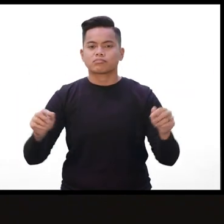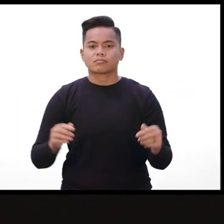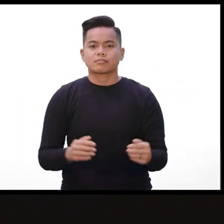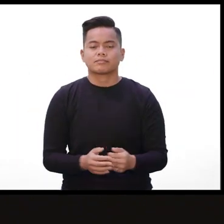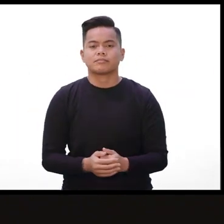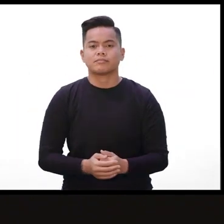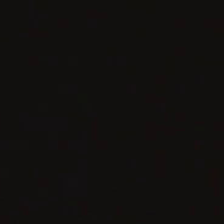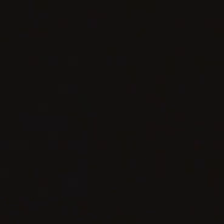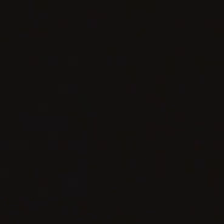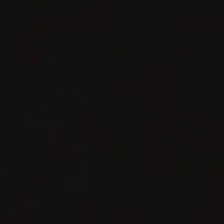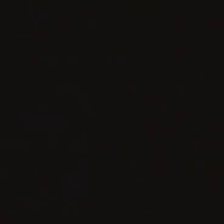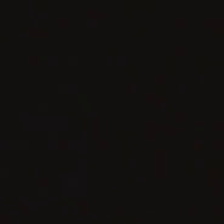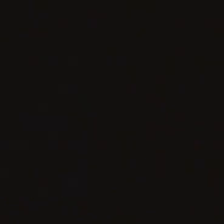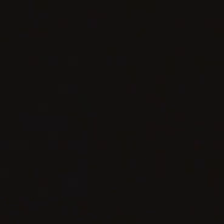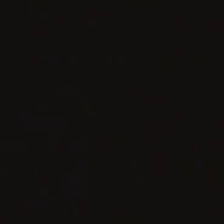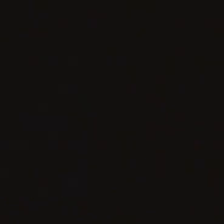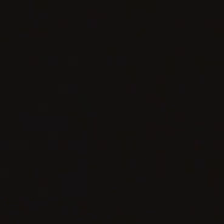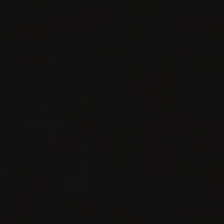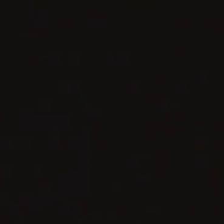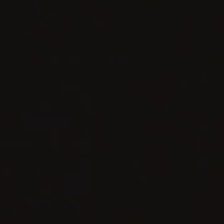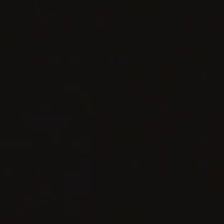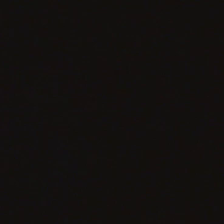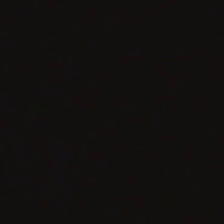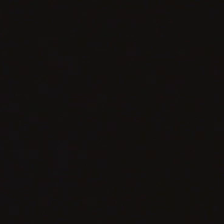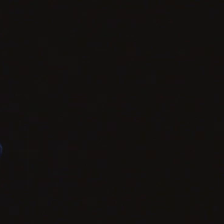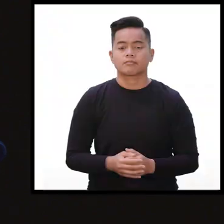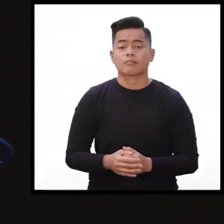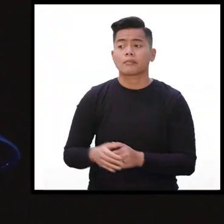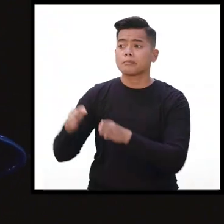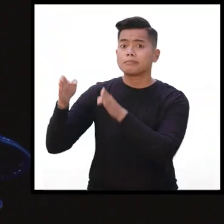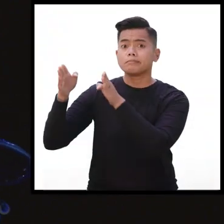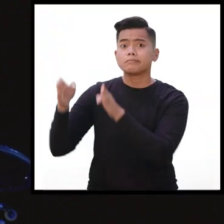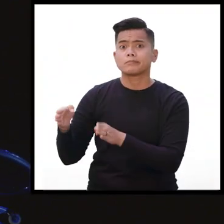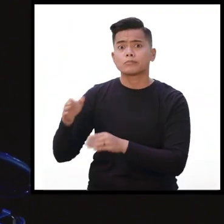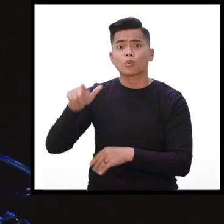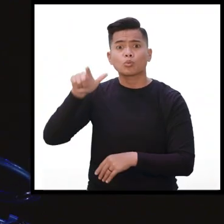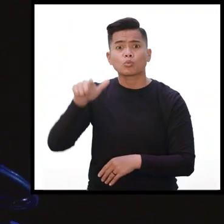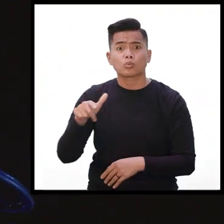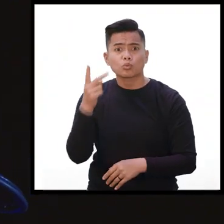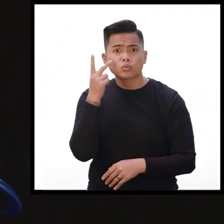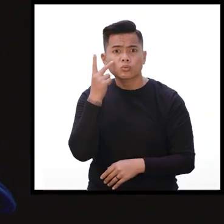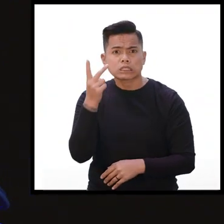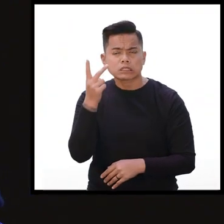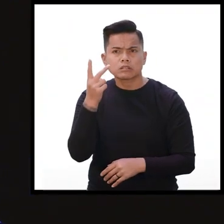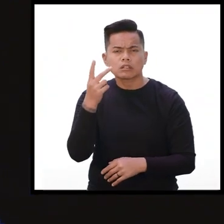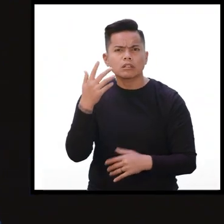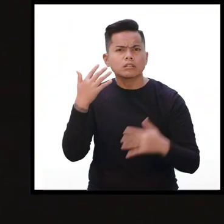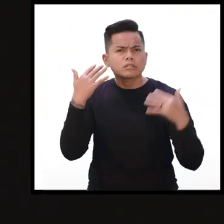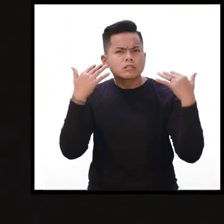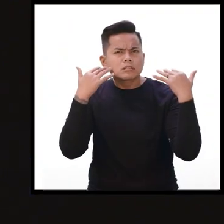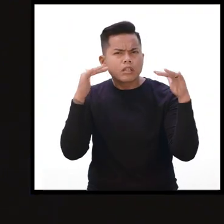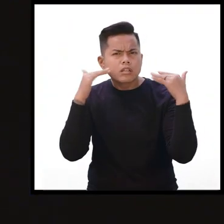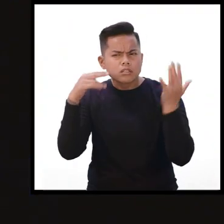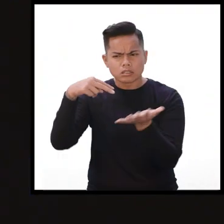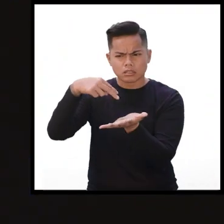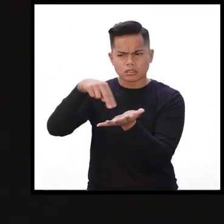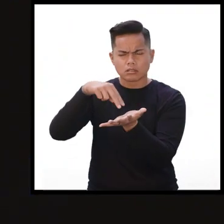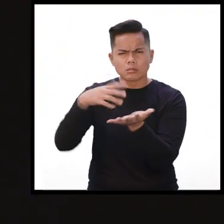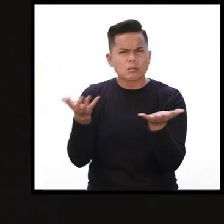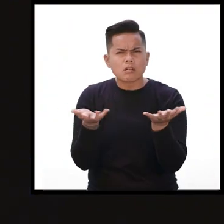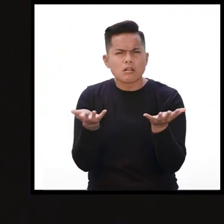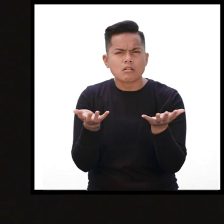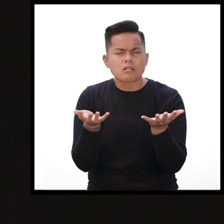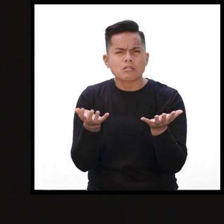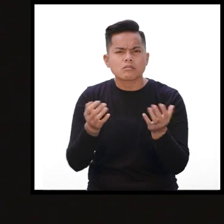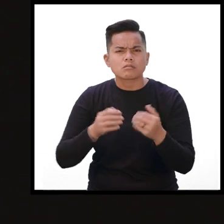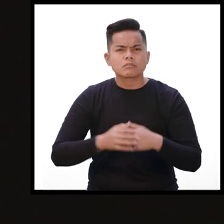form. She swims in dark blue light. For someone who is primarily non-visual, what does that